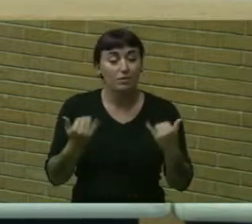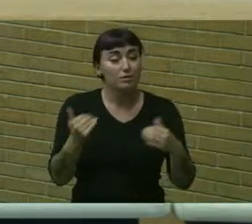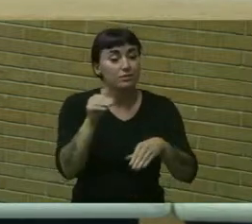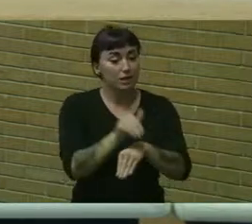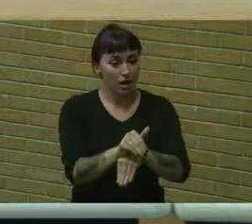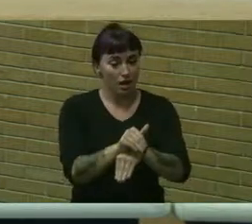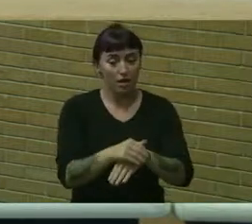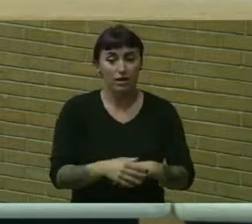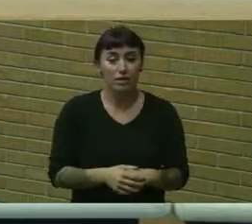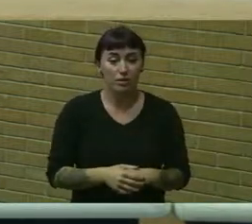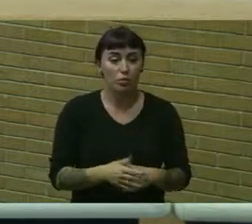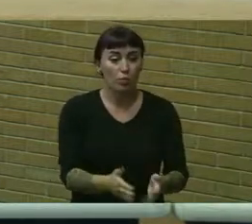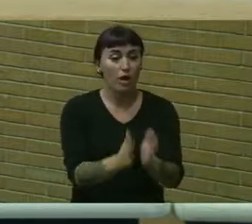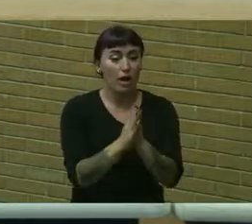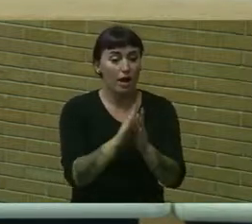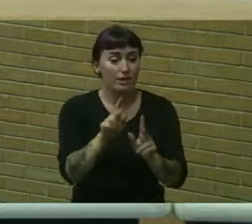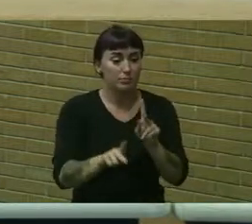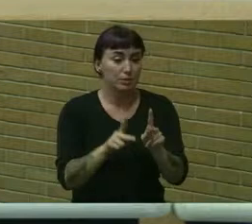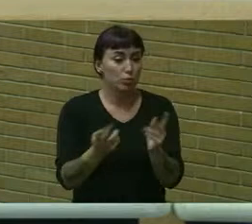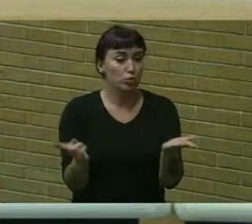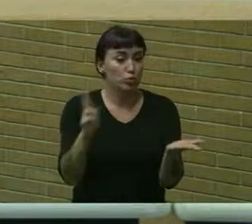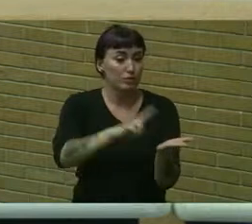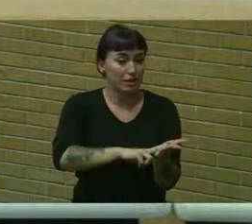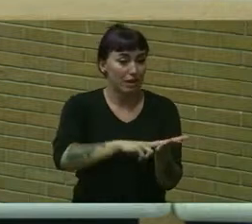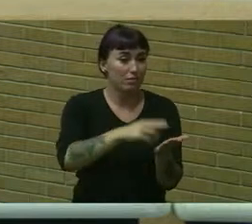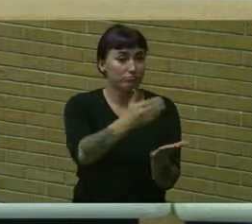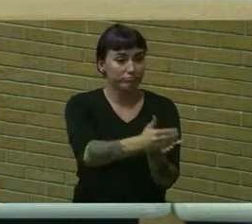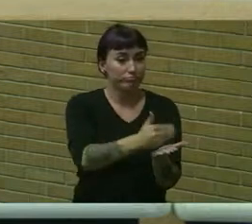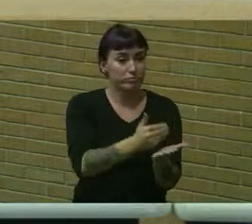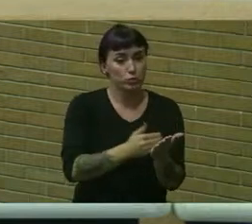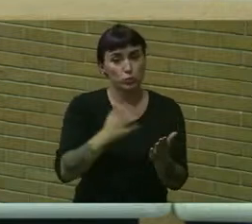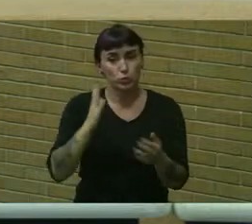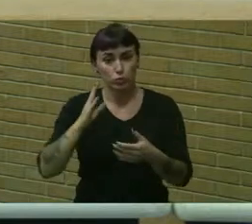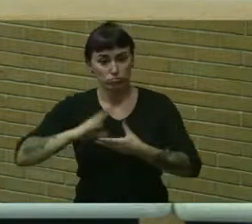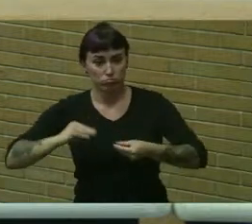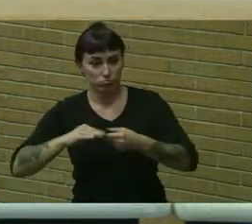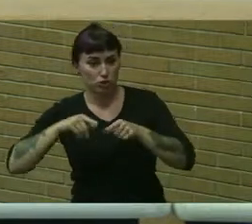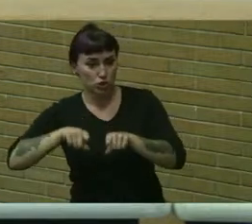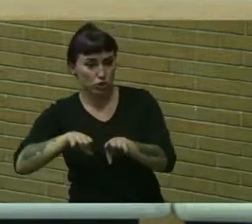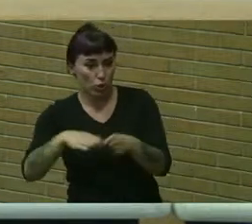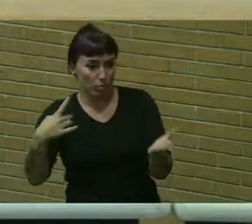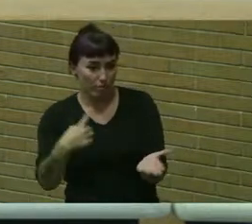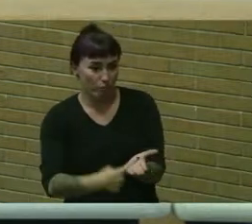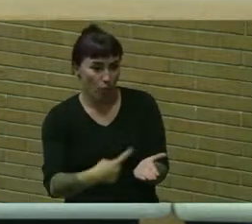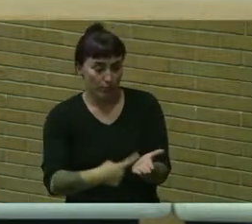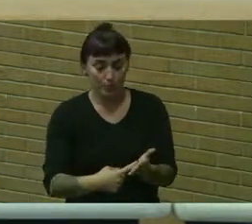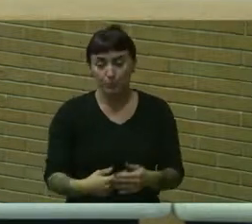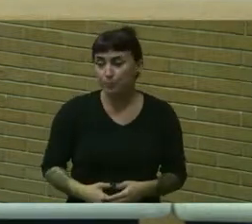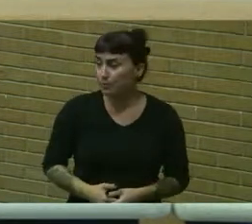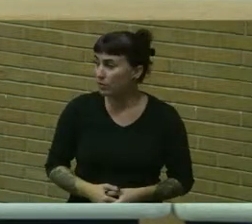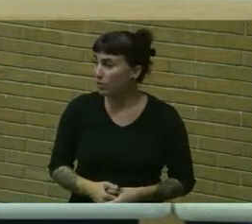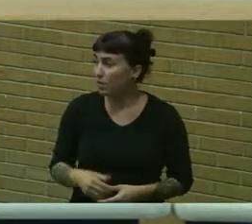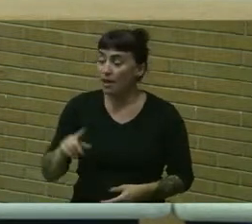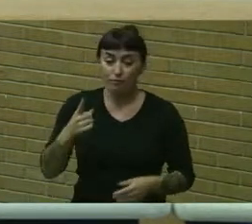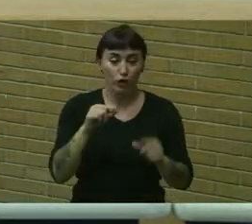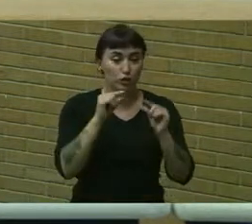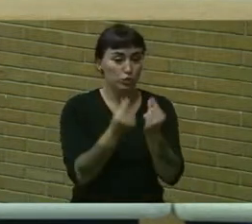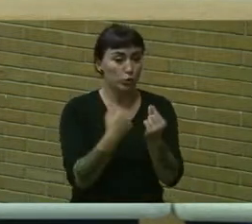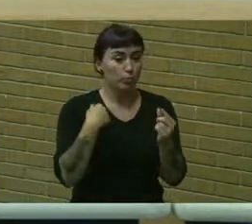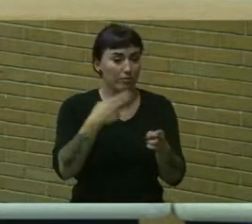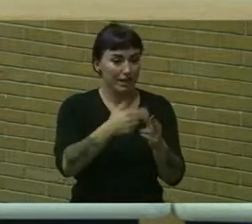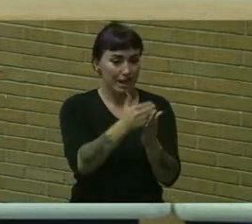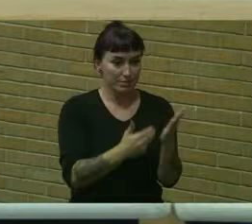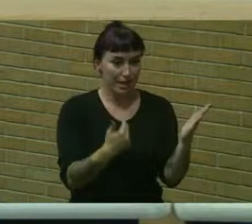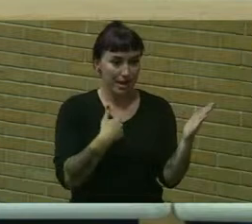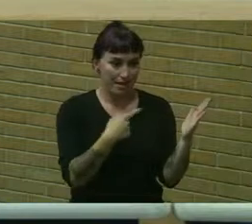Tonight, we have asked people to sign in to speak during the open forum. I have the first group of names here, and we'll